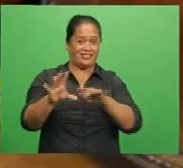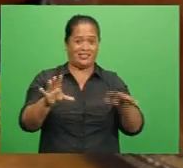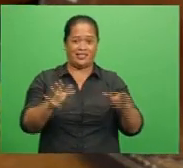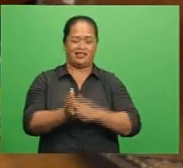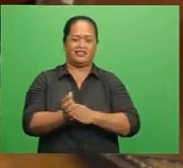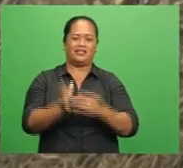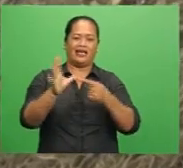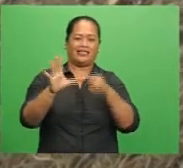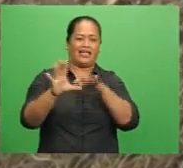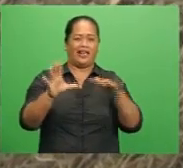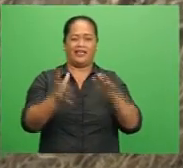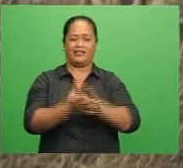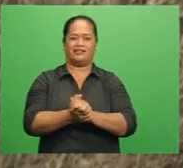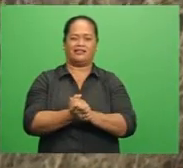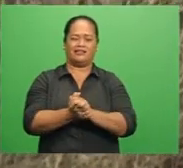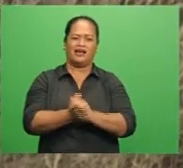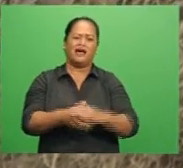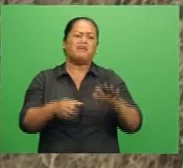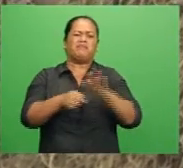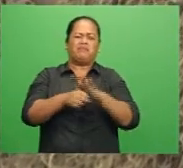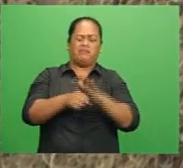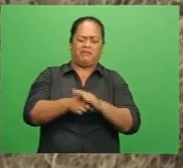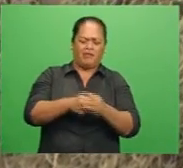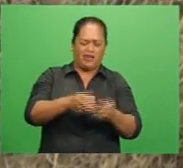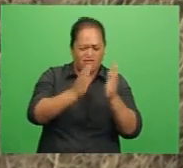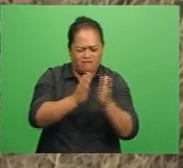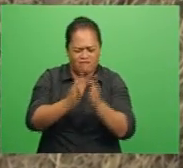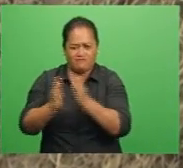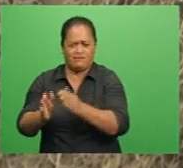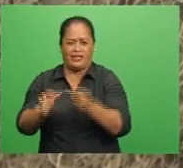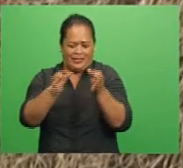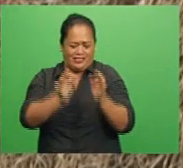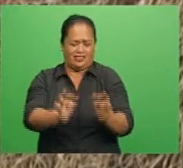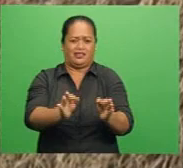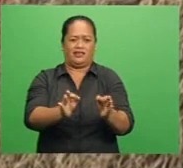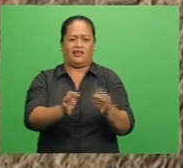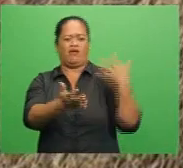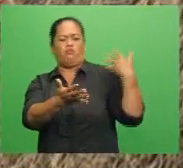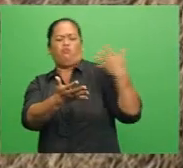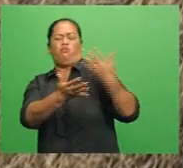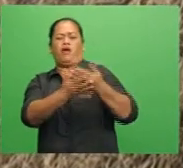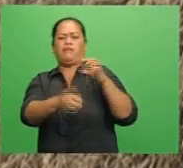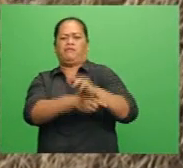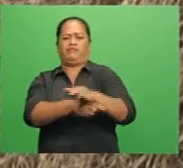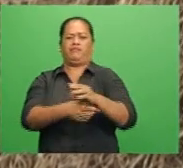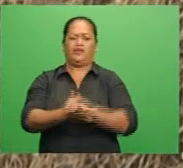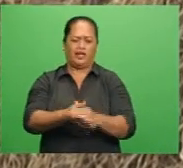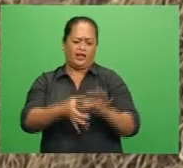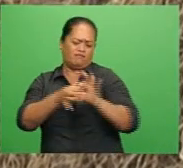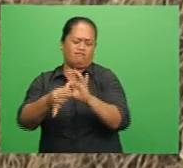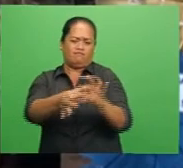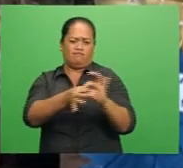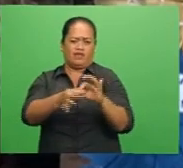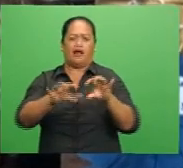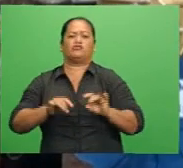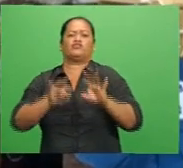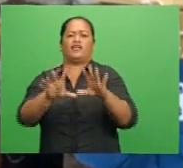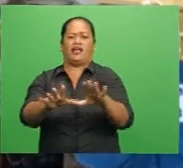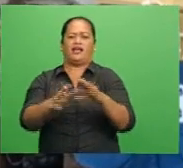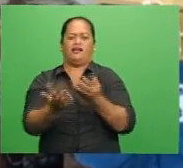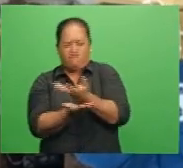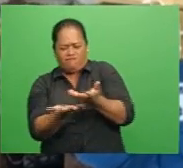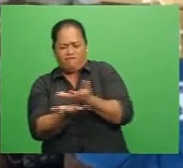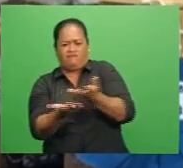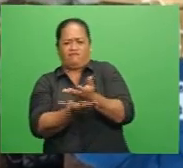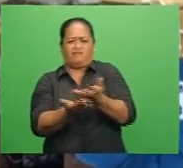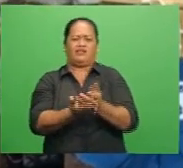buyers have been making inquiries for several months. He adds that through the Bovale partnership, they are also liaising with Australia for commercial